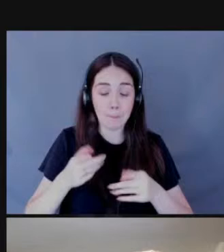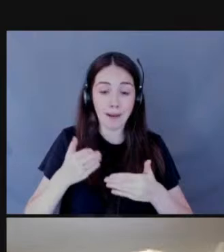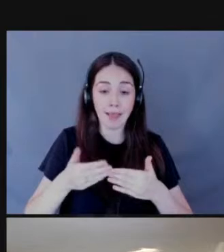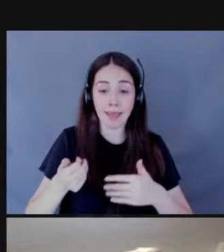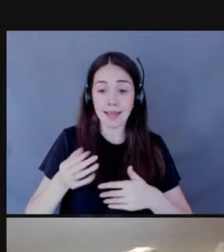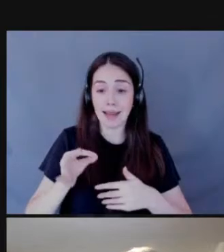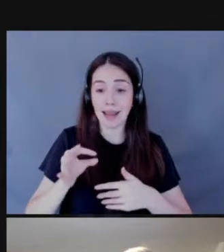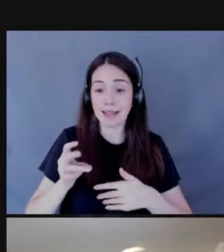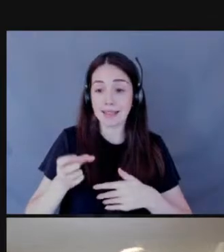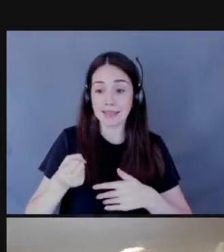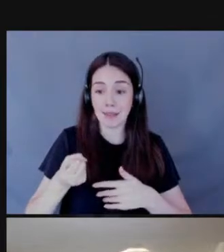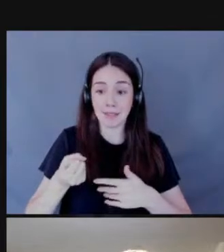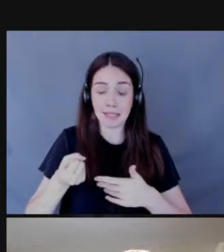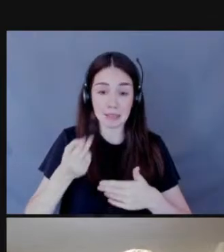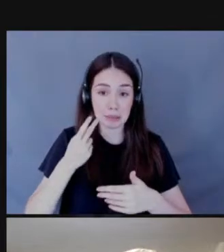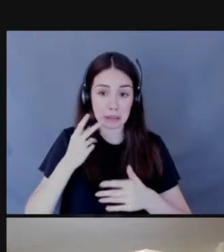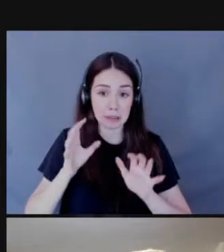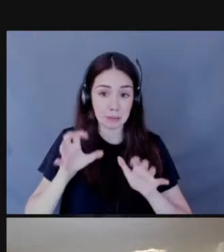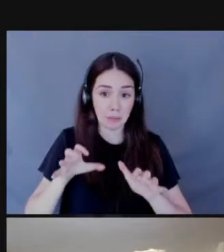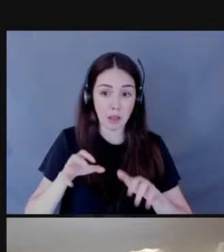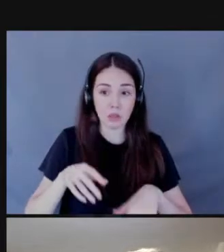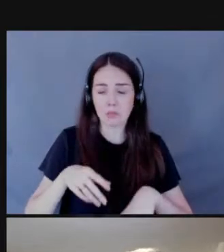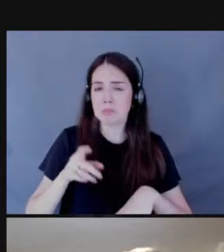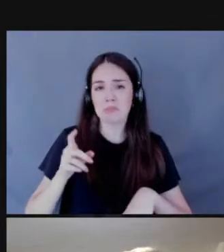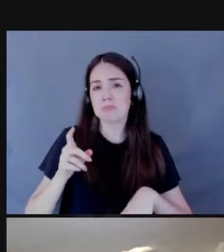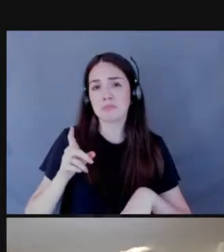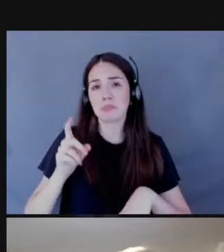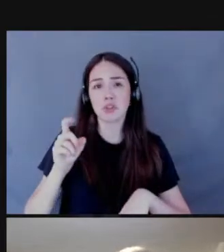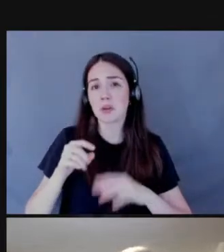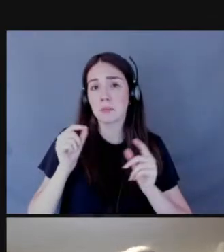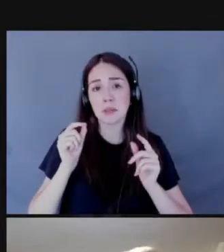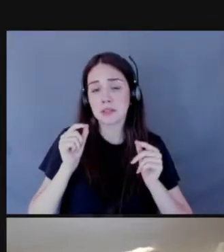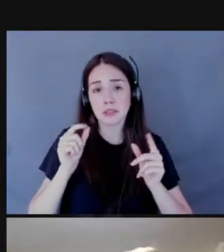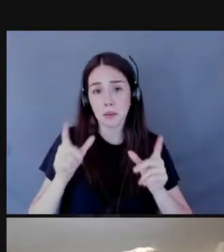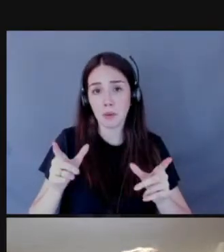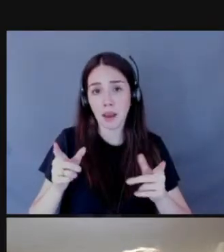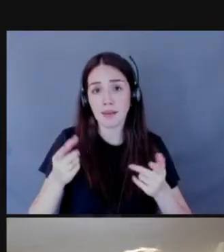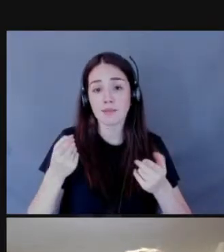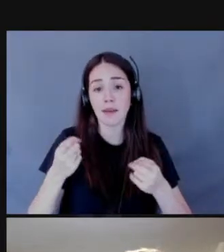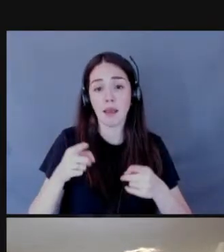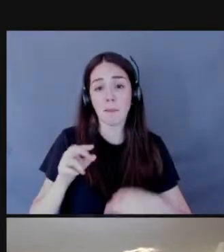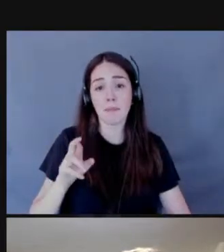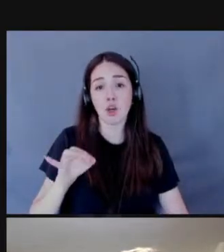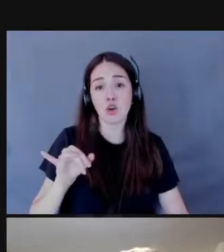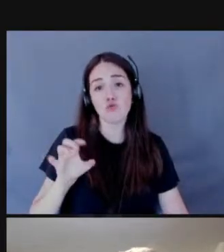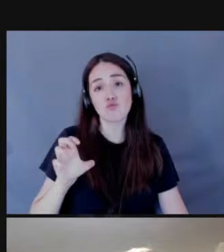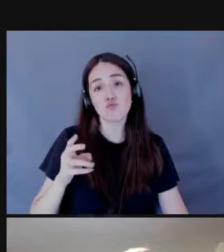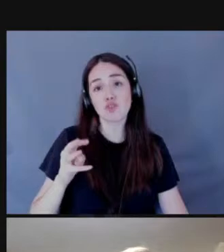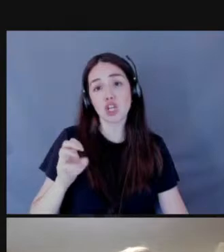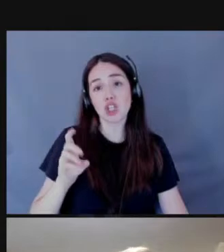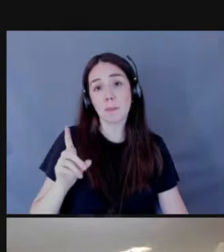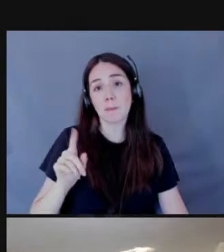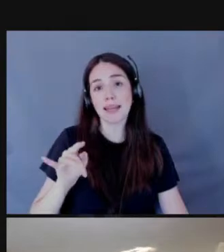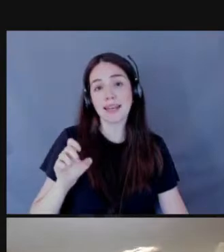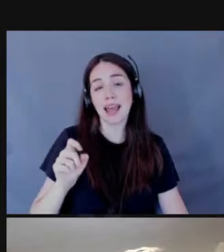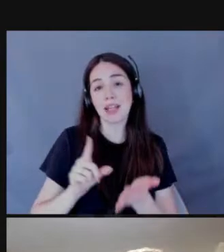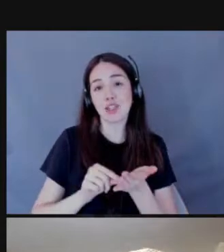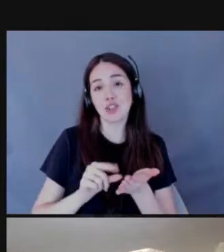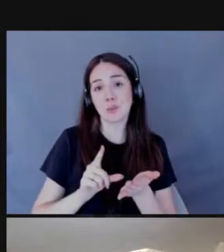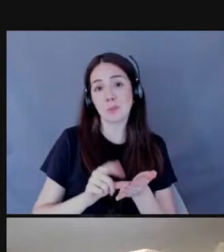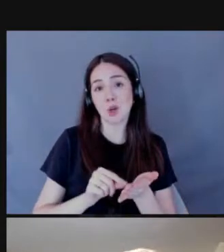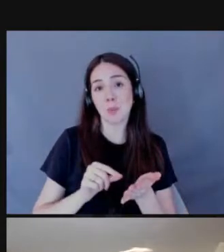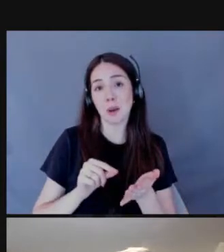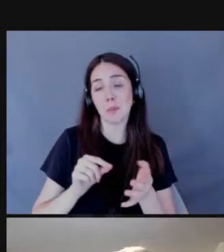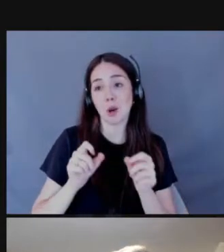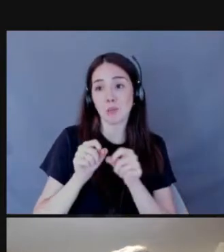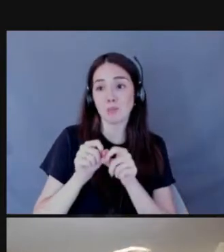creature. And it shouldn't surprise anybody that once the Richmond Times-Dispatch started to send this news out